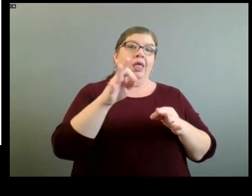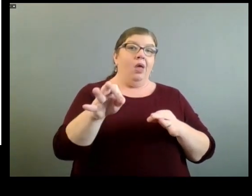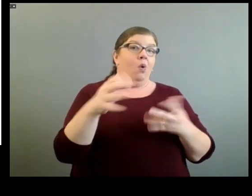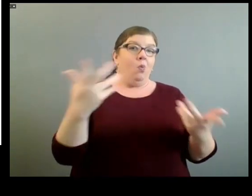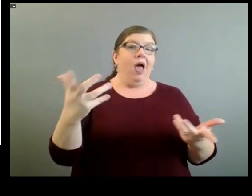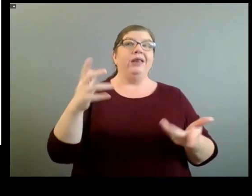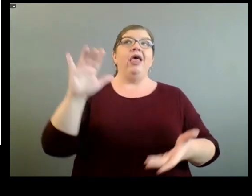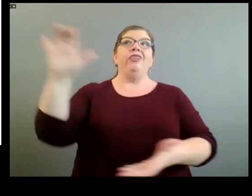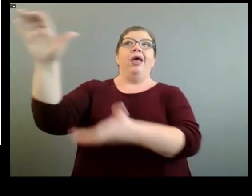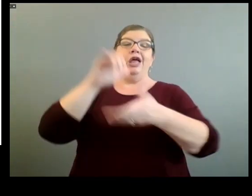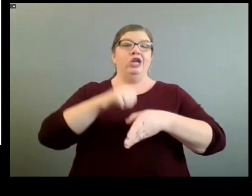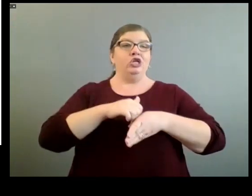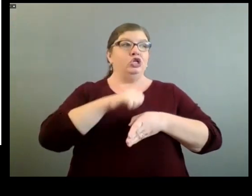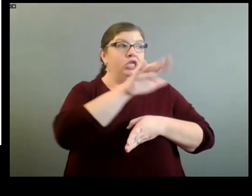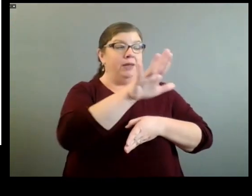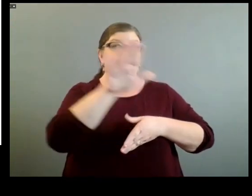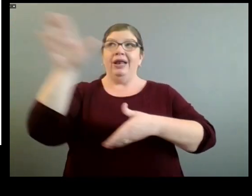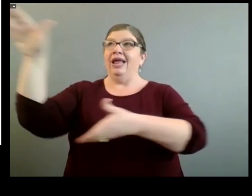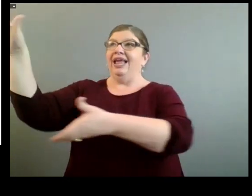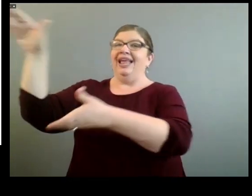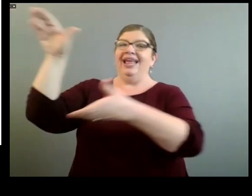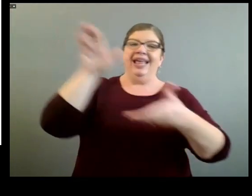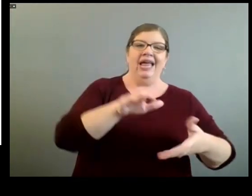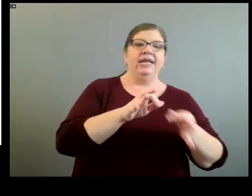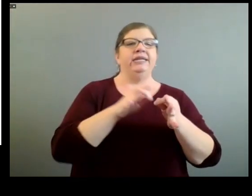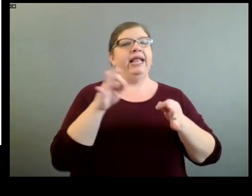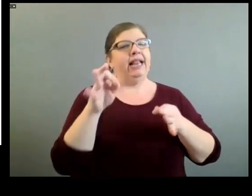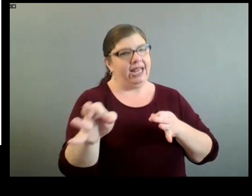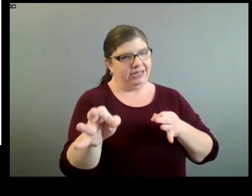vaccine shipments this week as well.